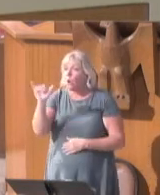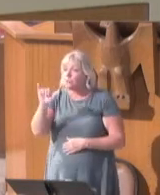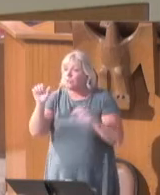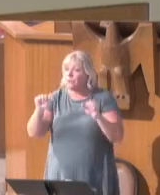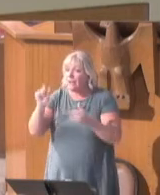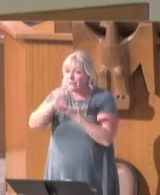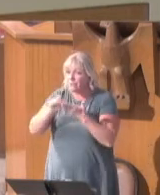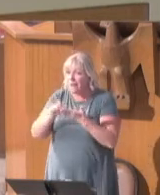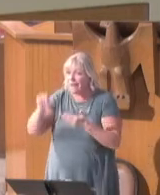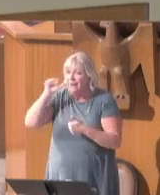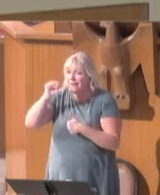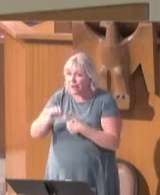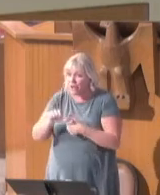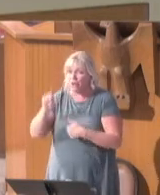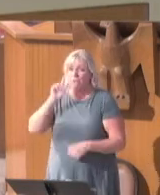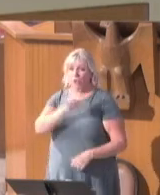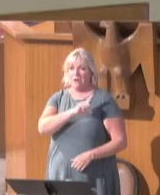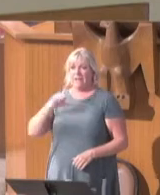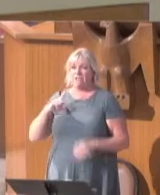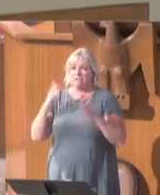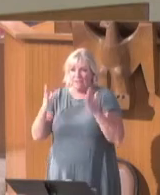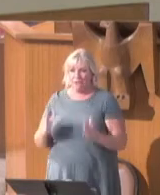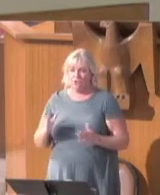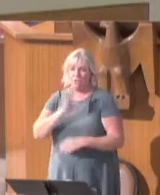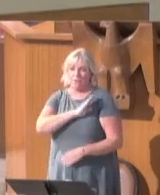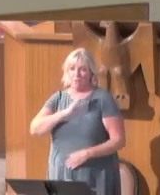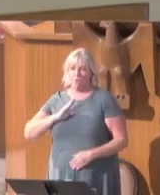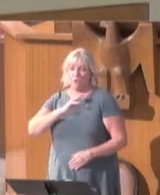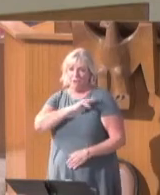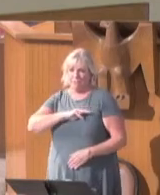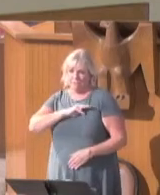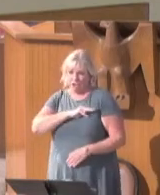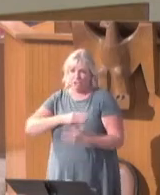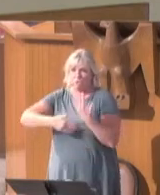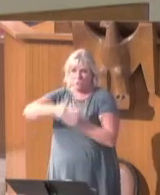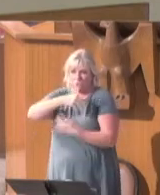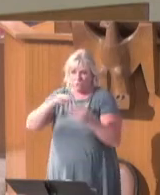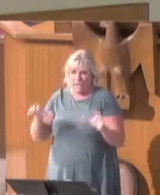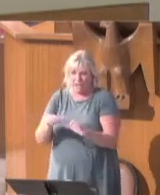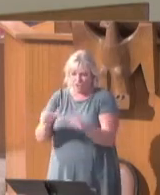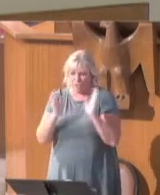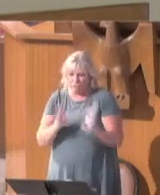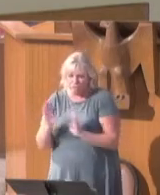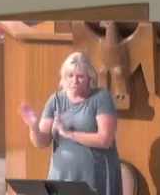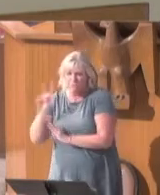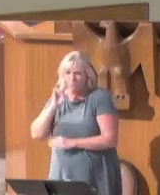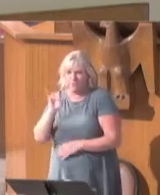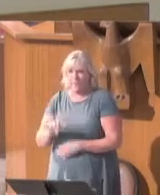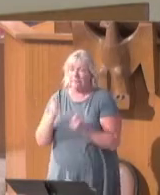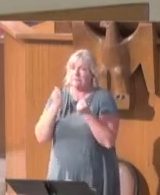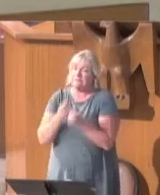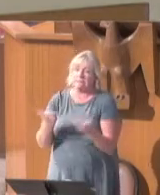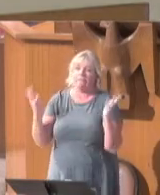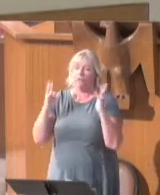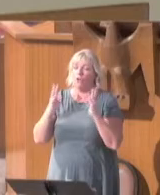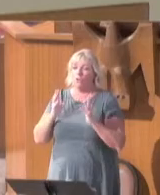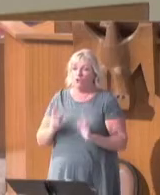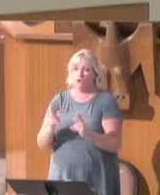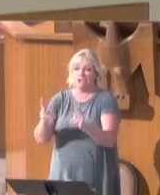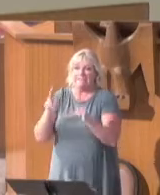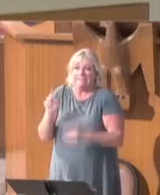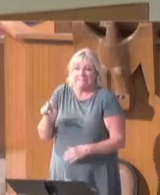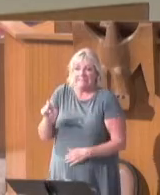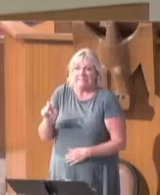letters to our legislators that our Board of Mission and Social Action has put together on behalf of several urgent needs, particularly